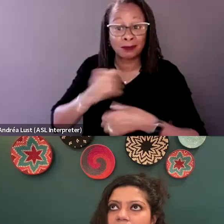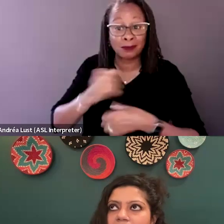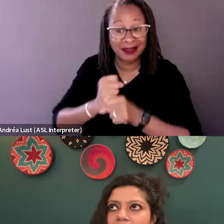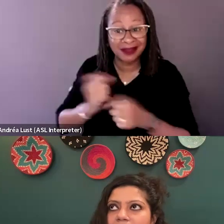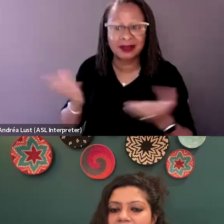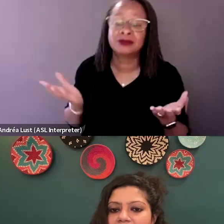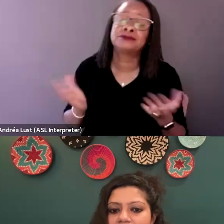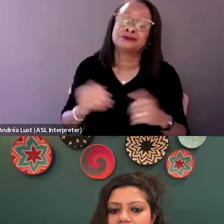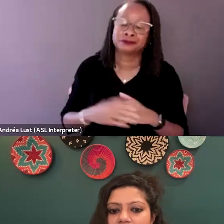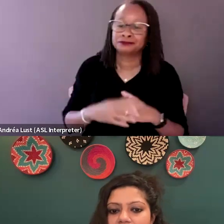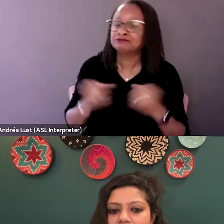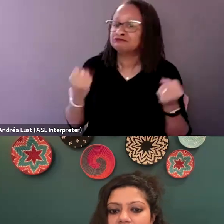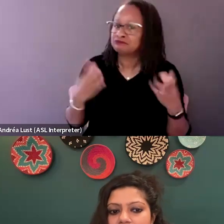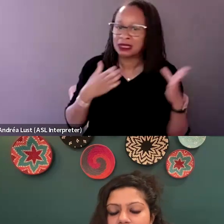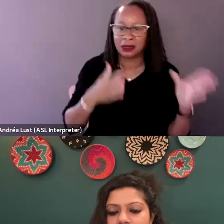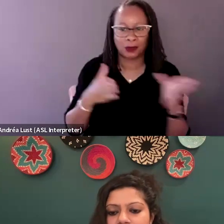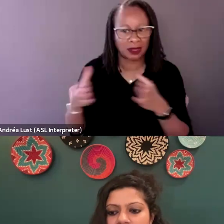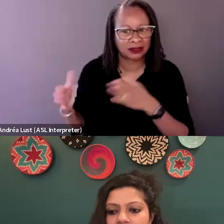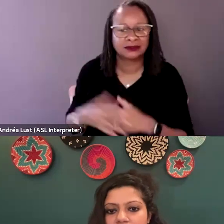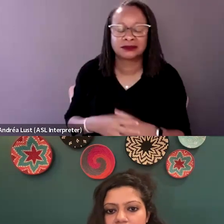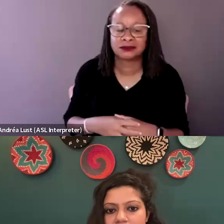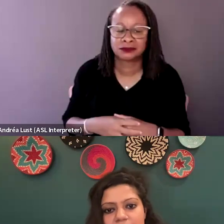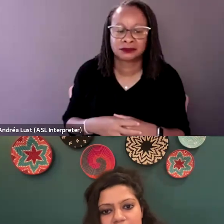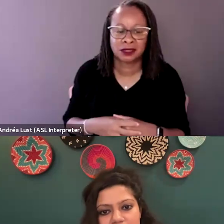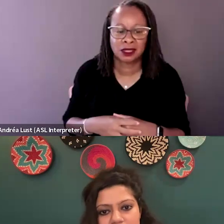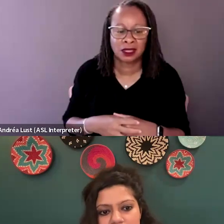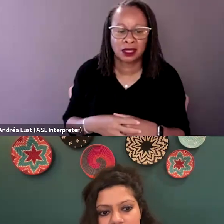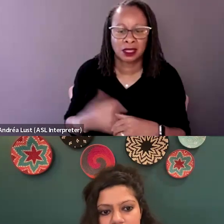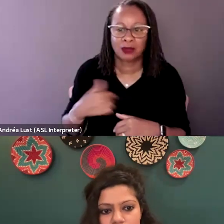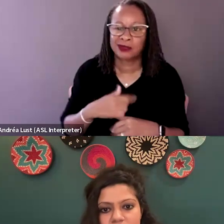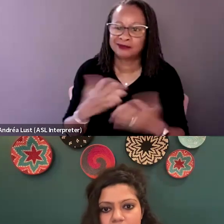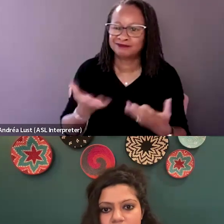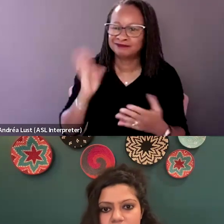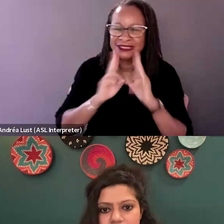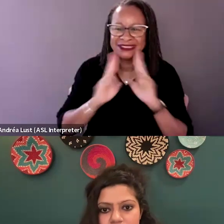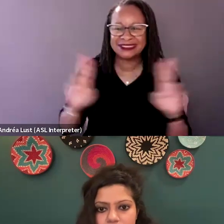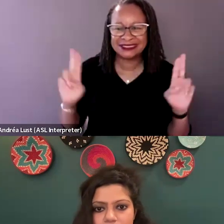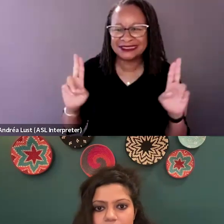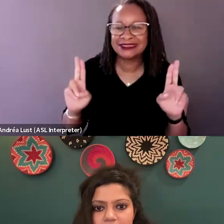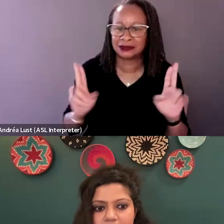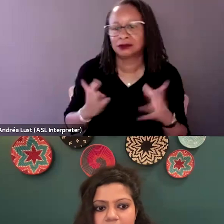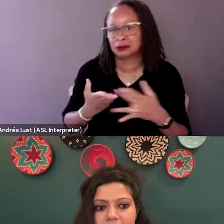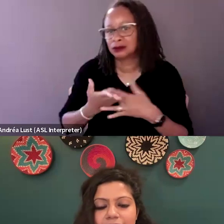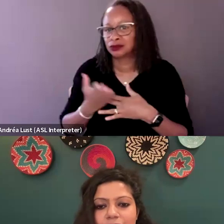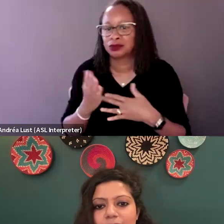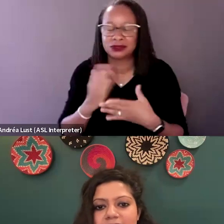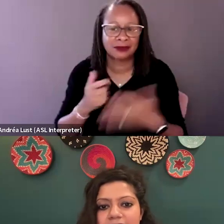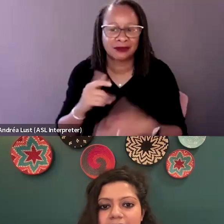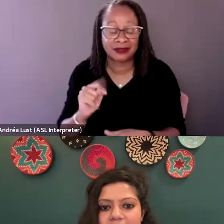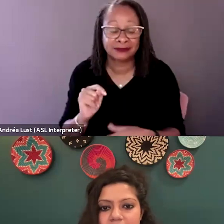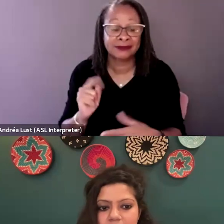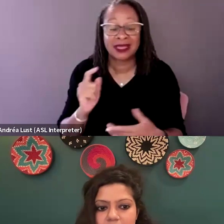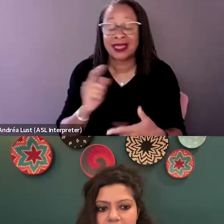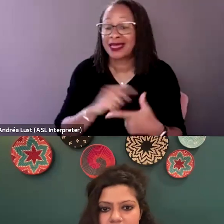I have to say, for me, it's not about process. It is about the cinematic object. And for